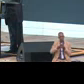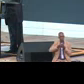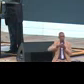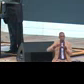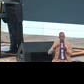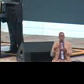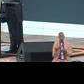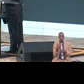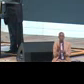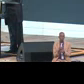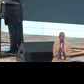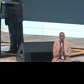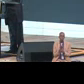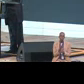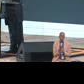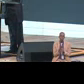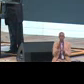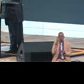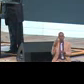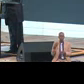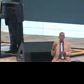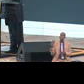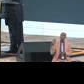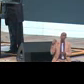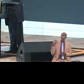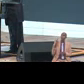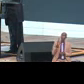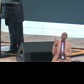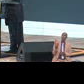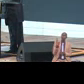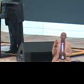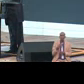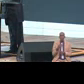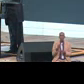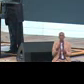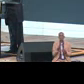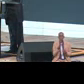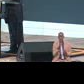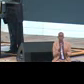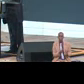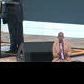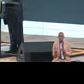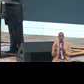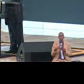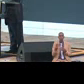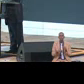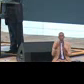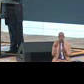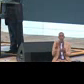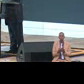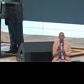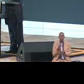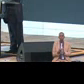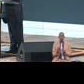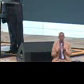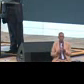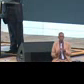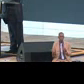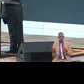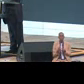meet for the master's use and prepared unto every good work. Flee